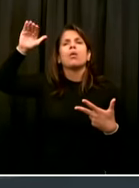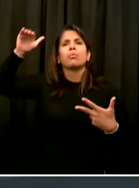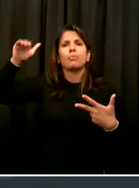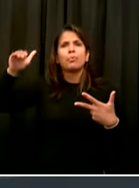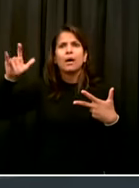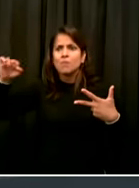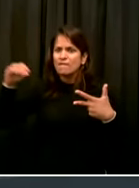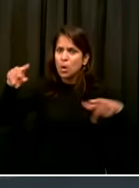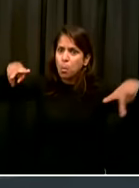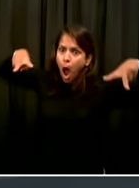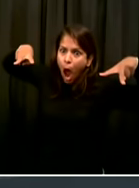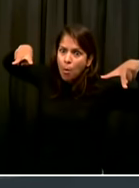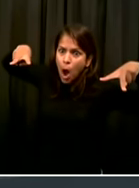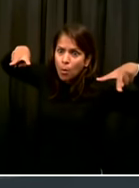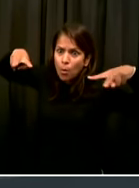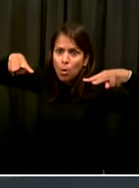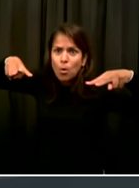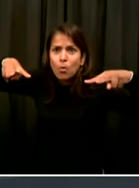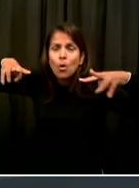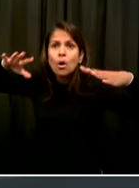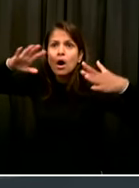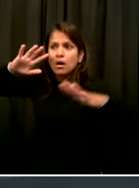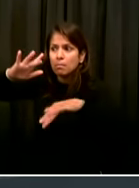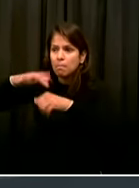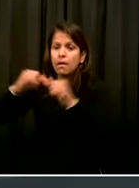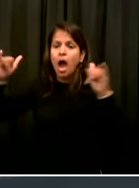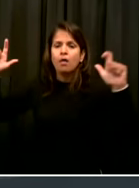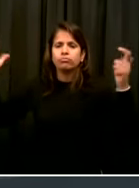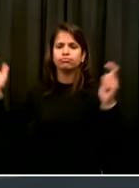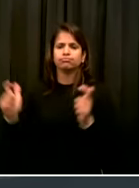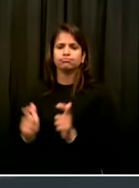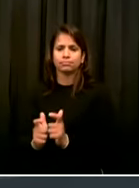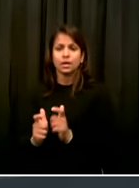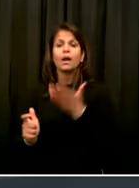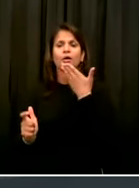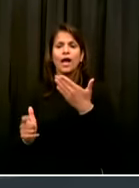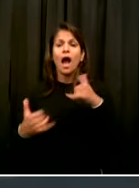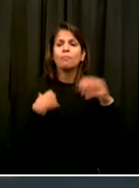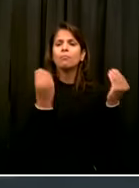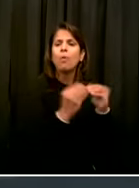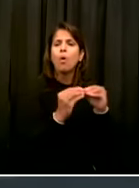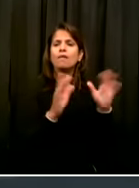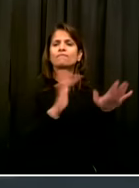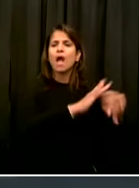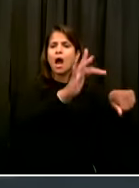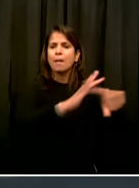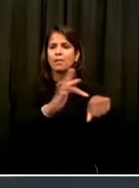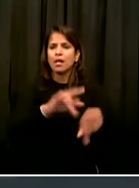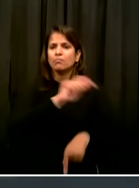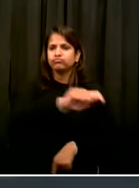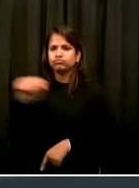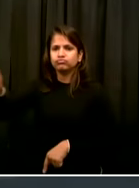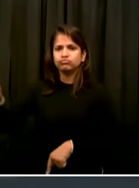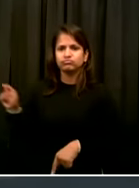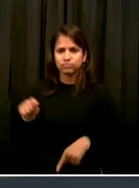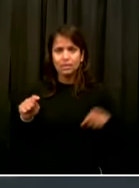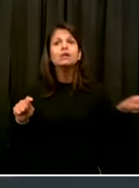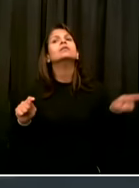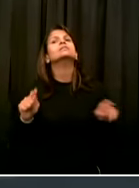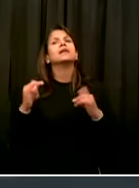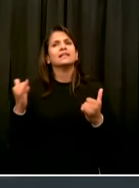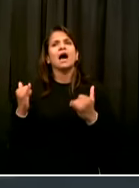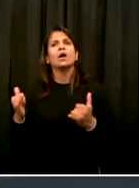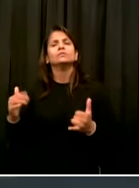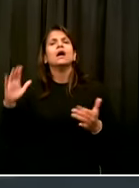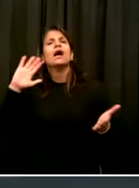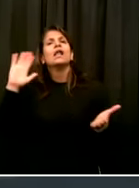indicator. The current context is also informing updates to our website. To date,